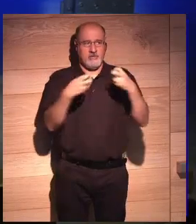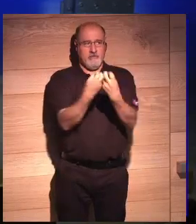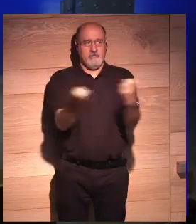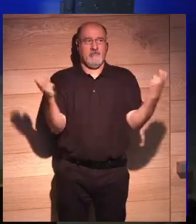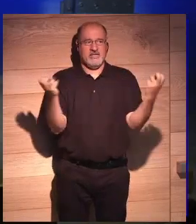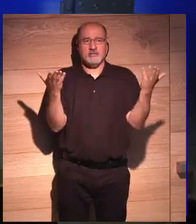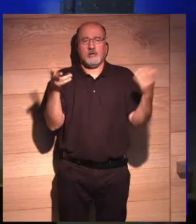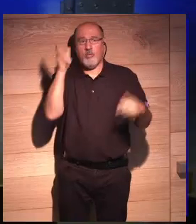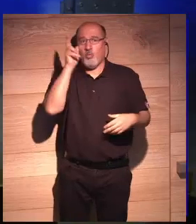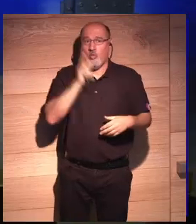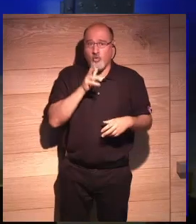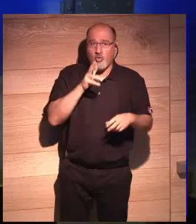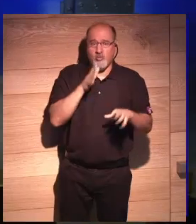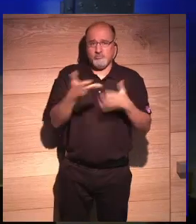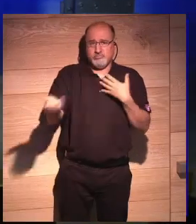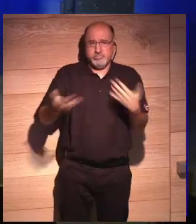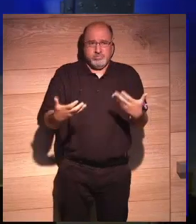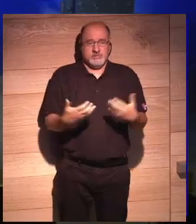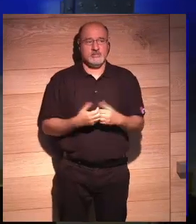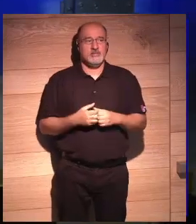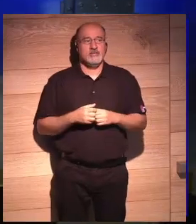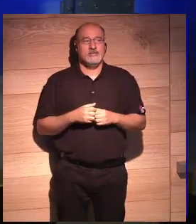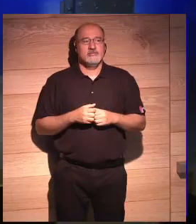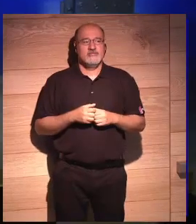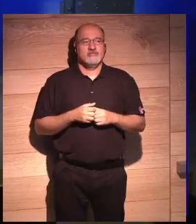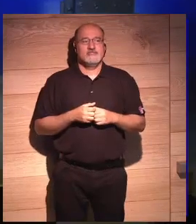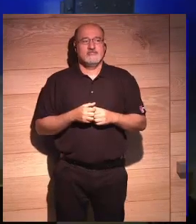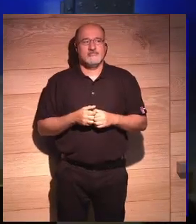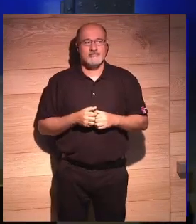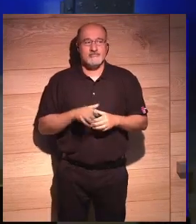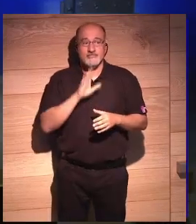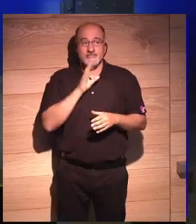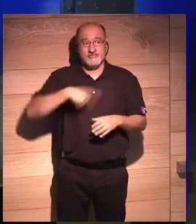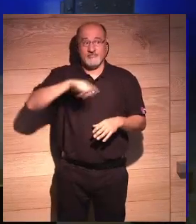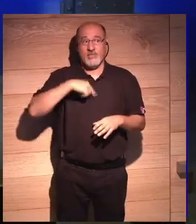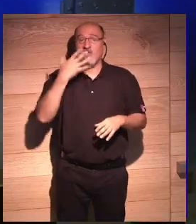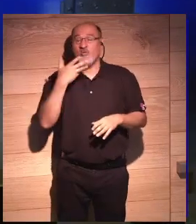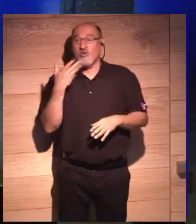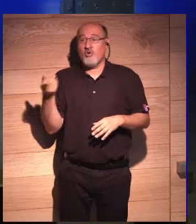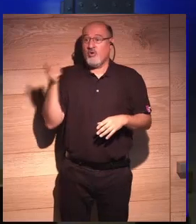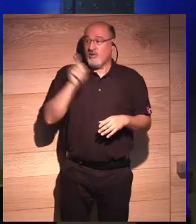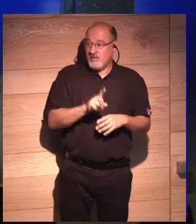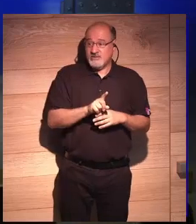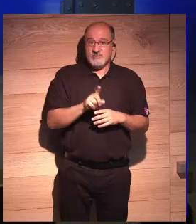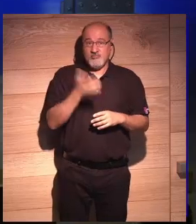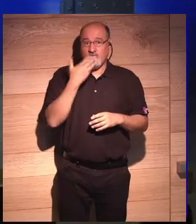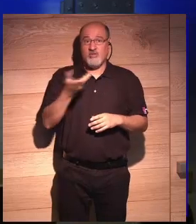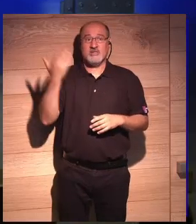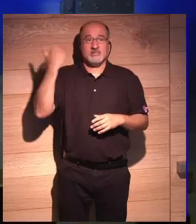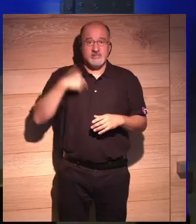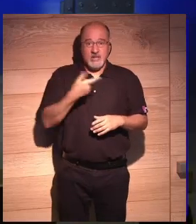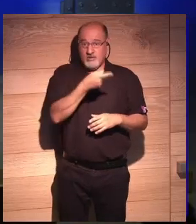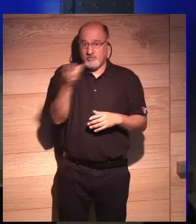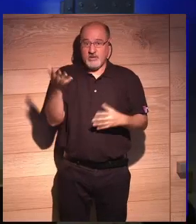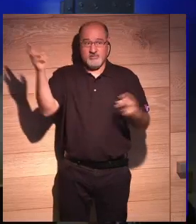wow, what a round table. It's a great honor to have you all here. And for those of you who already know us,